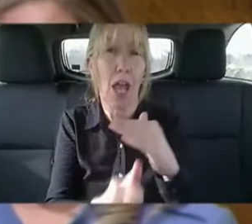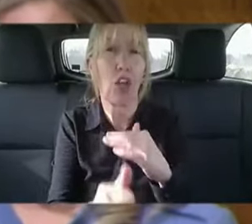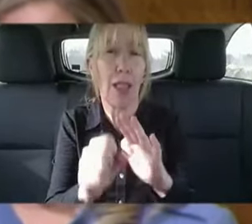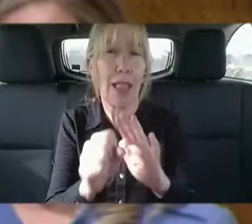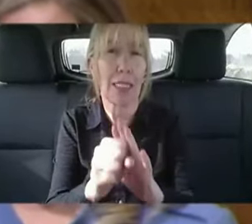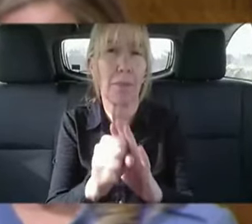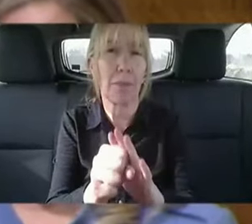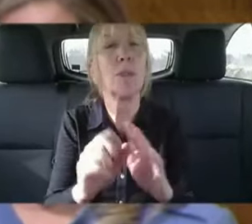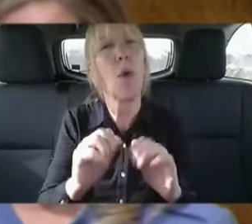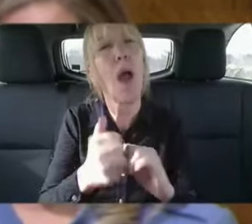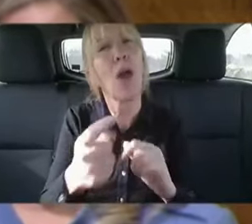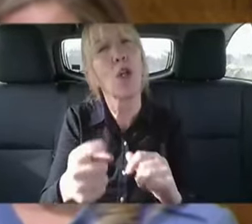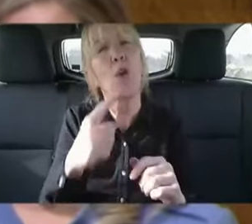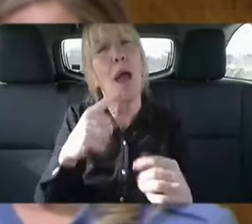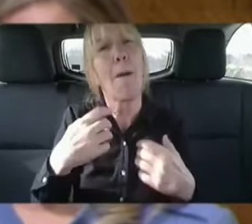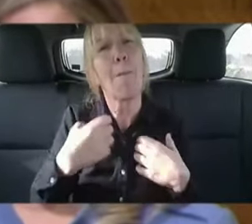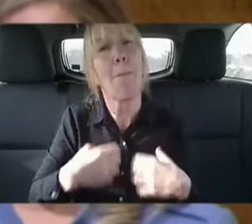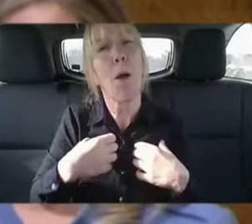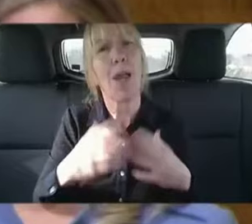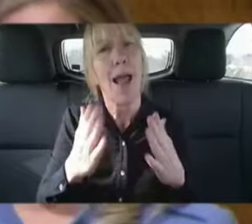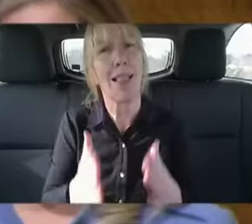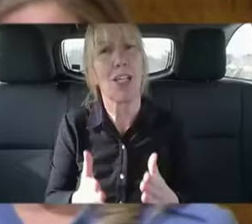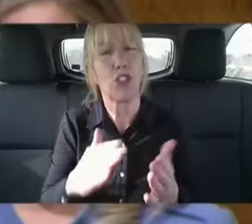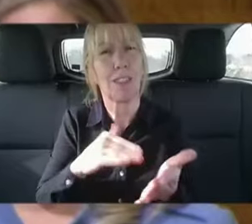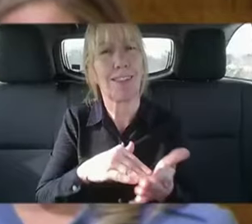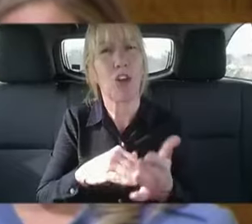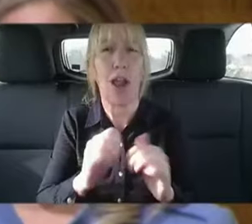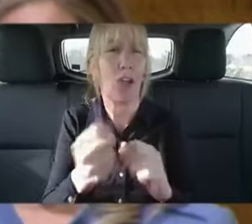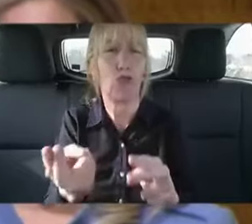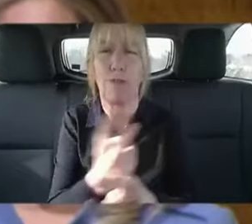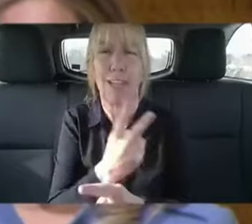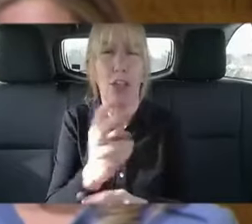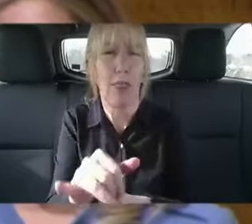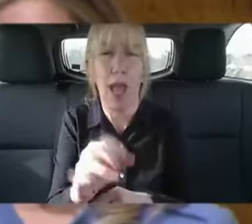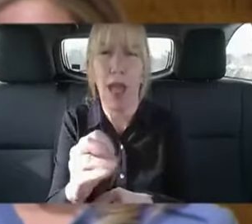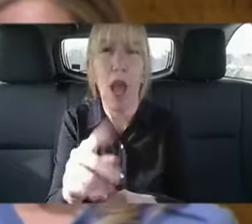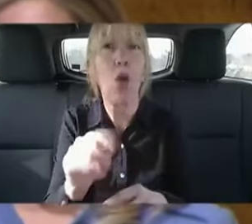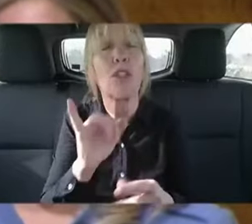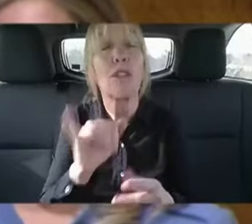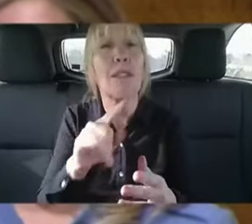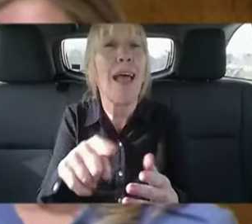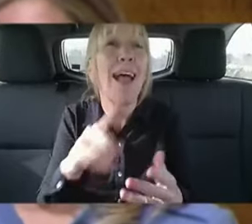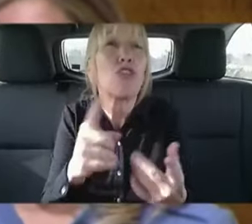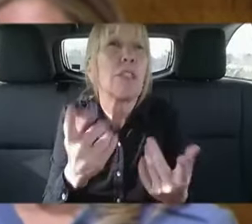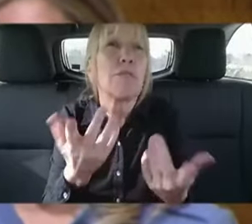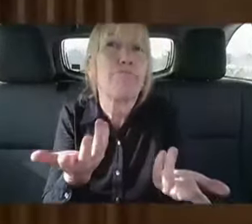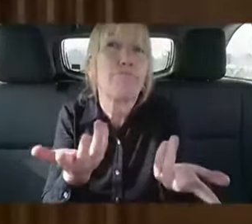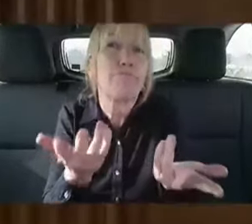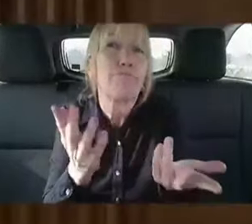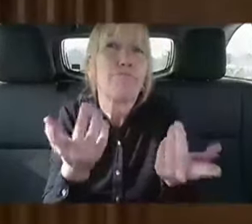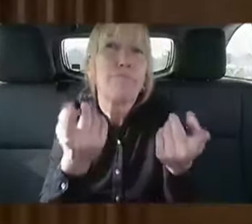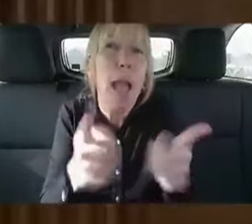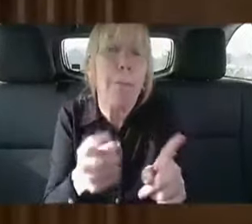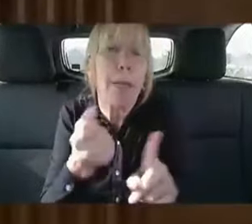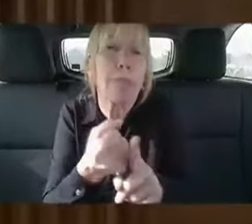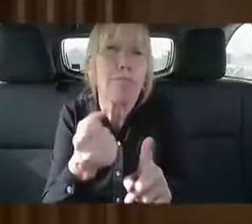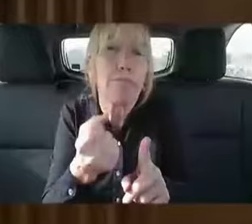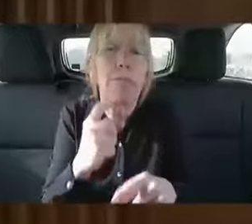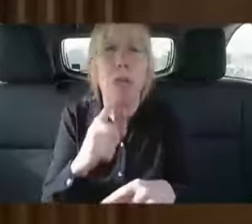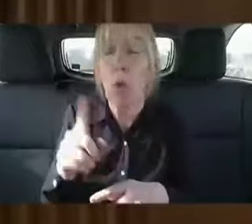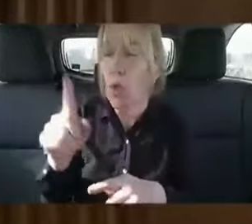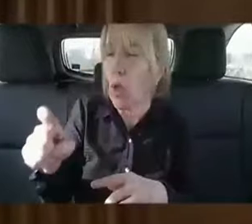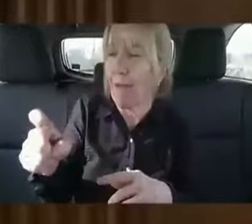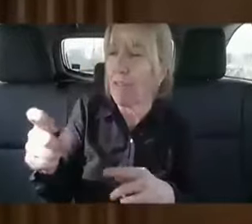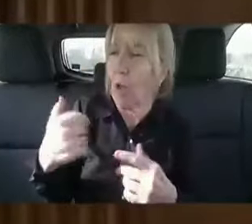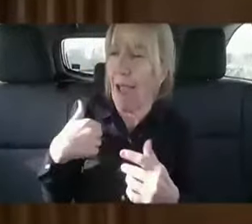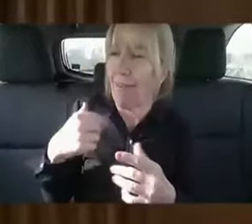do you, as a pulmonologist, figure that out? Or is that an empiric too? Well, you have to have a conversation